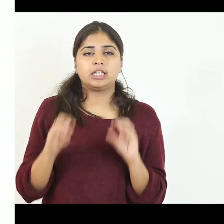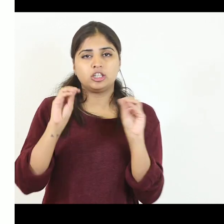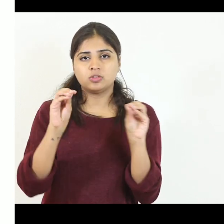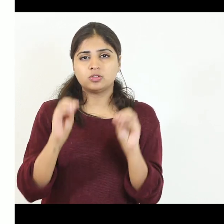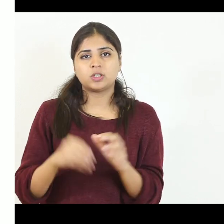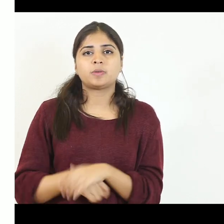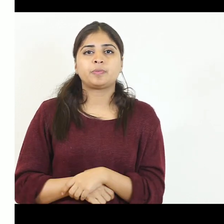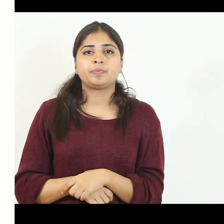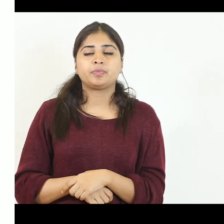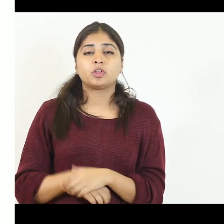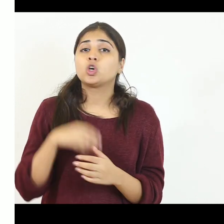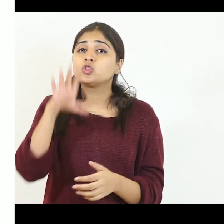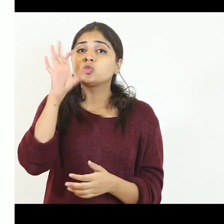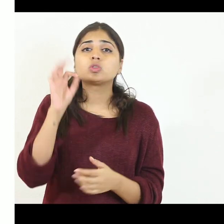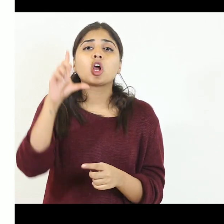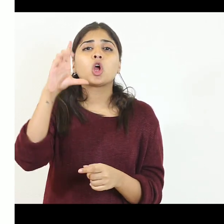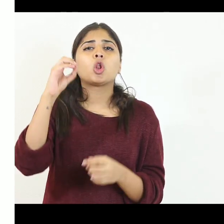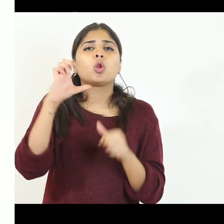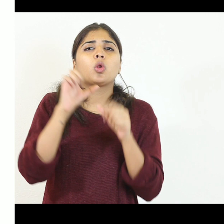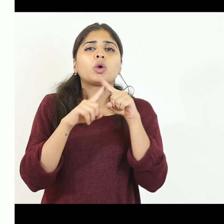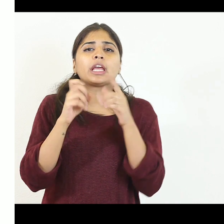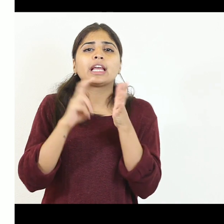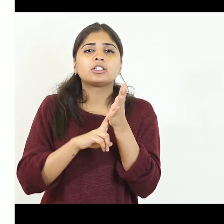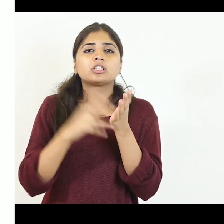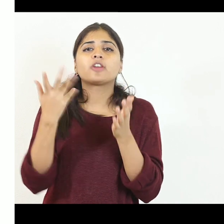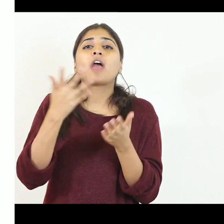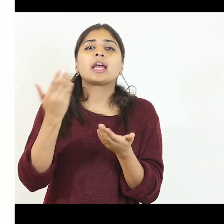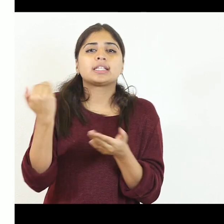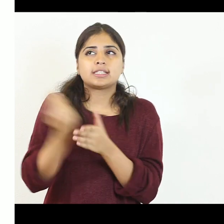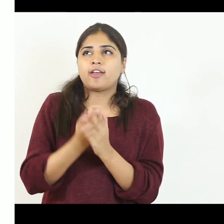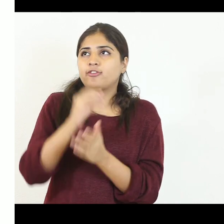Choose a location to save the database.